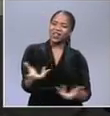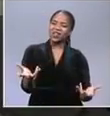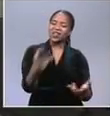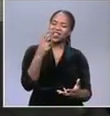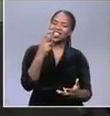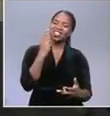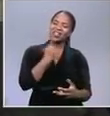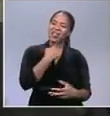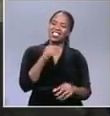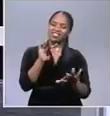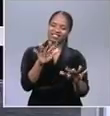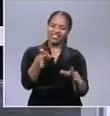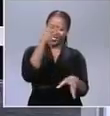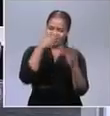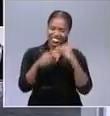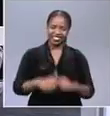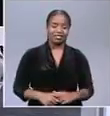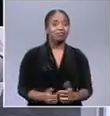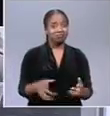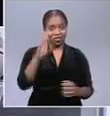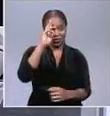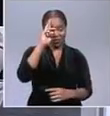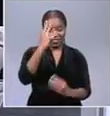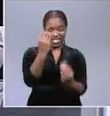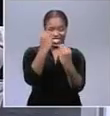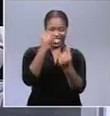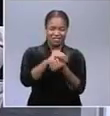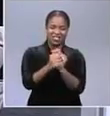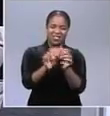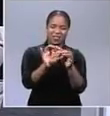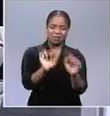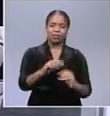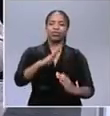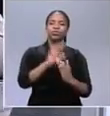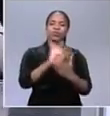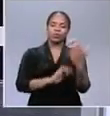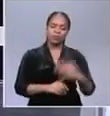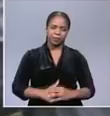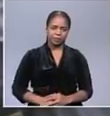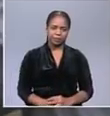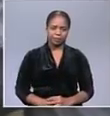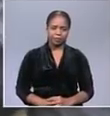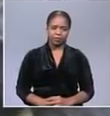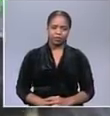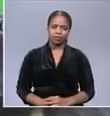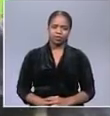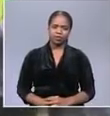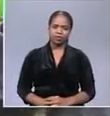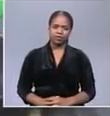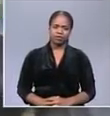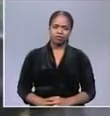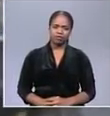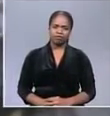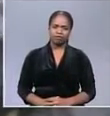nice students. We all remember him. Let's recap your top stories before we close now.